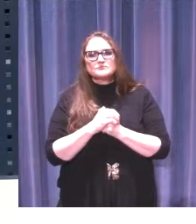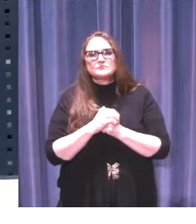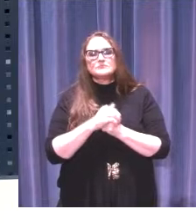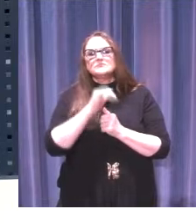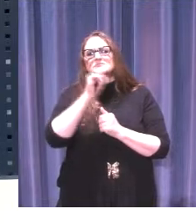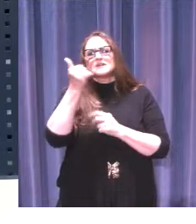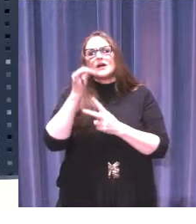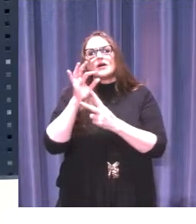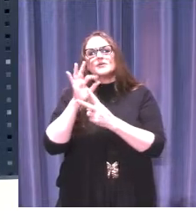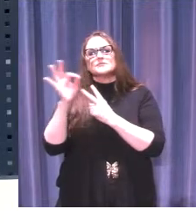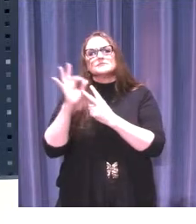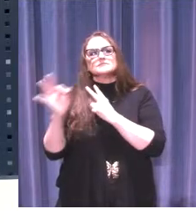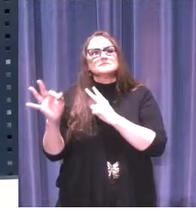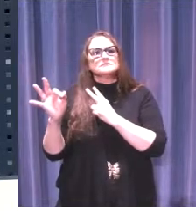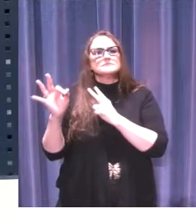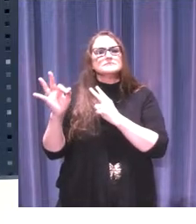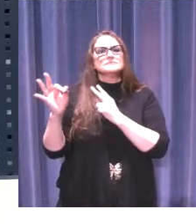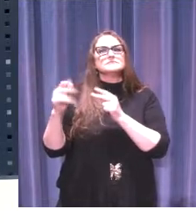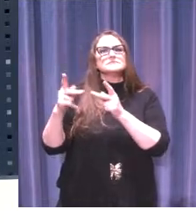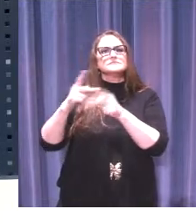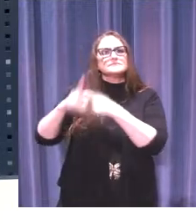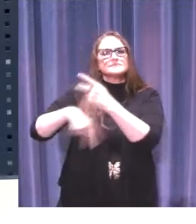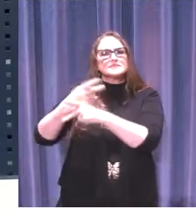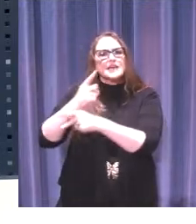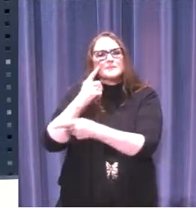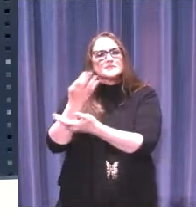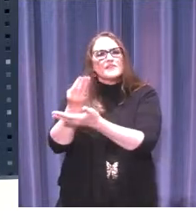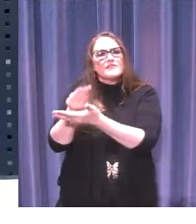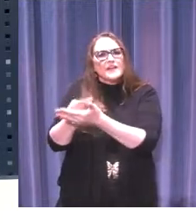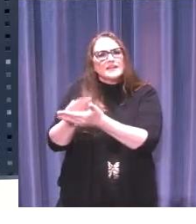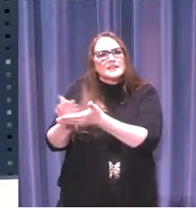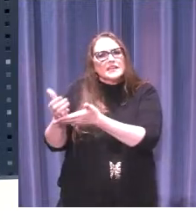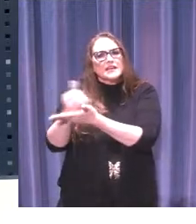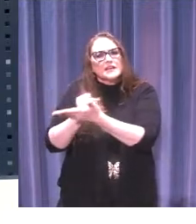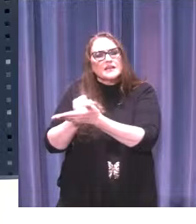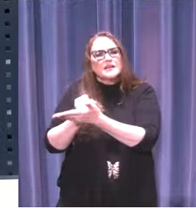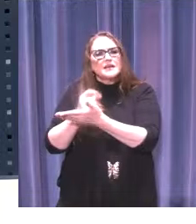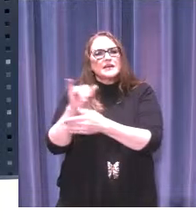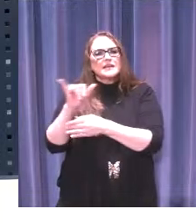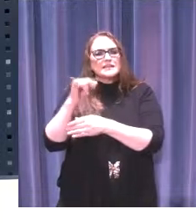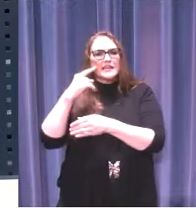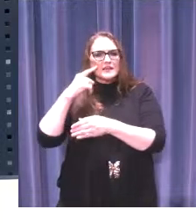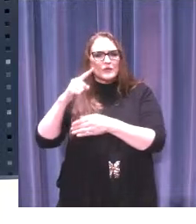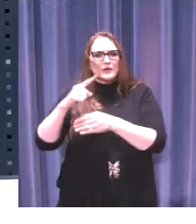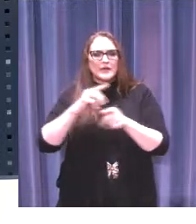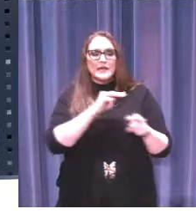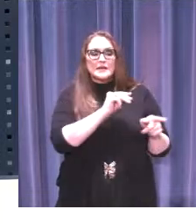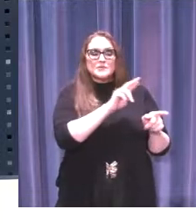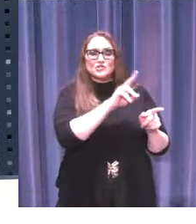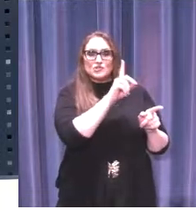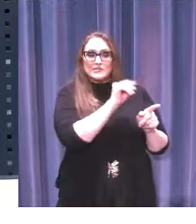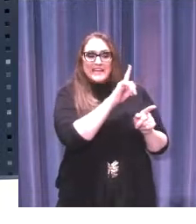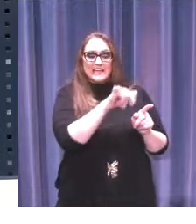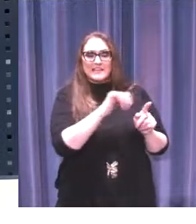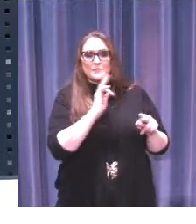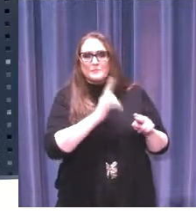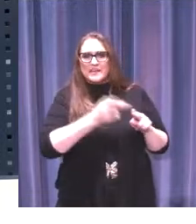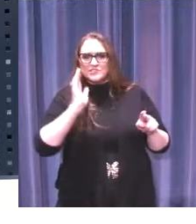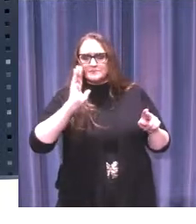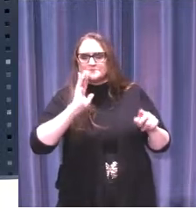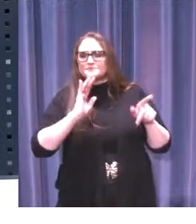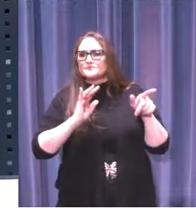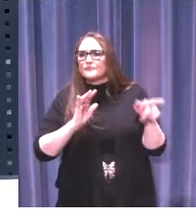alternative sources of funding, for example, through these, which Mr. Daly mentioned earlier, through